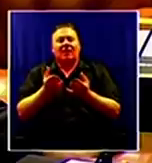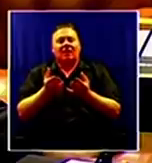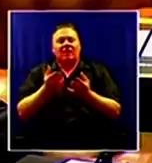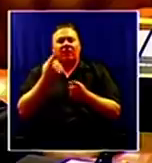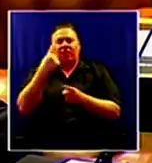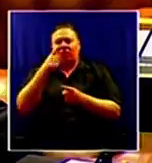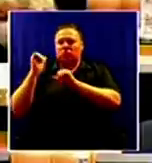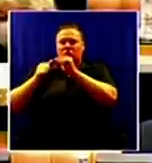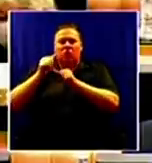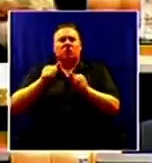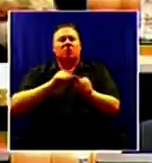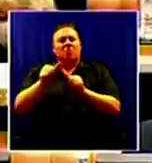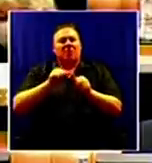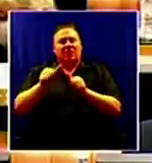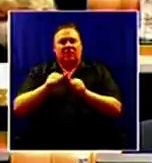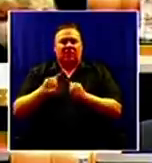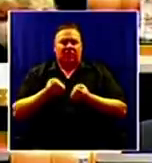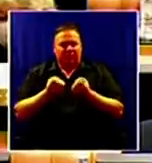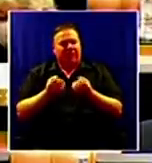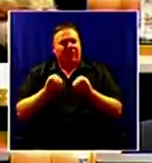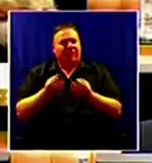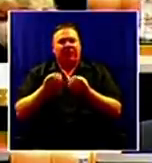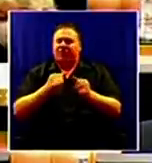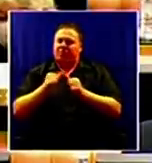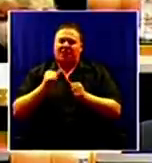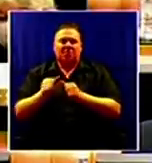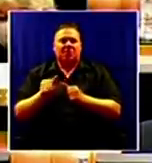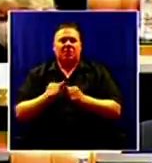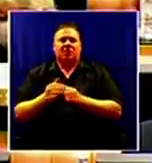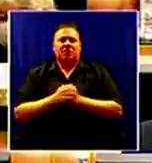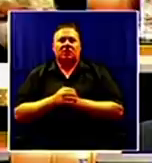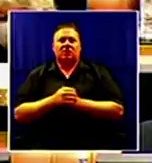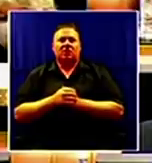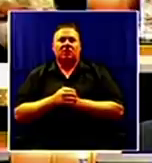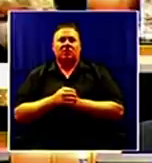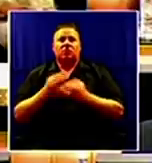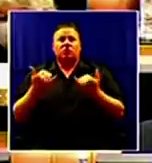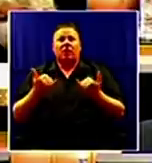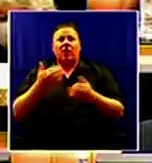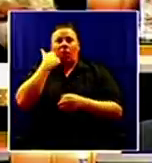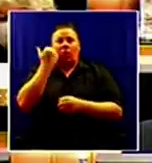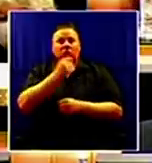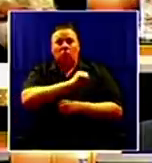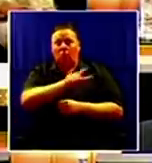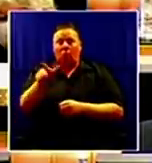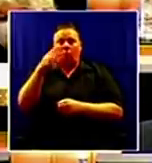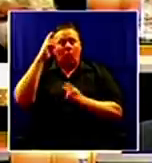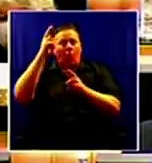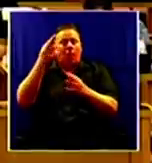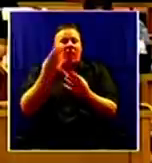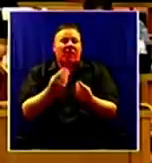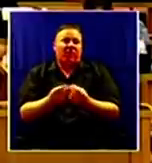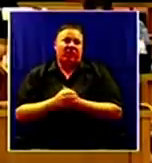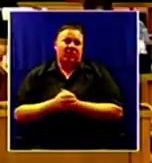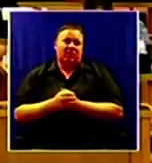a better world. Today, I want to leave all of us hopeful and outline how